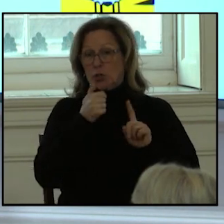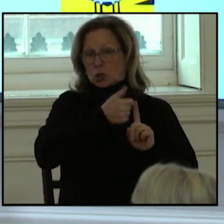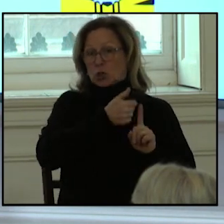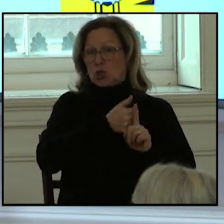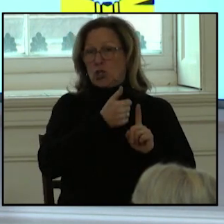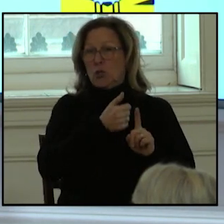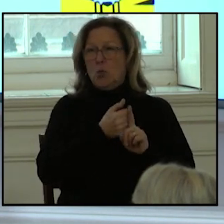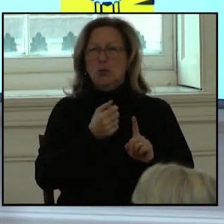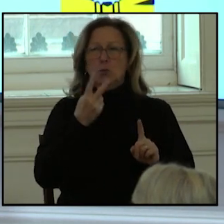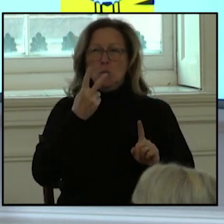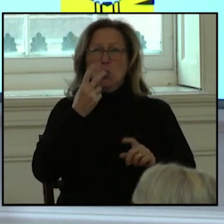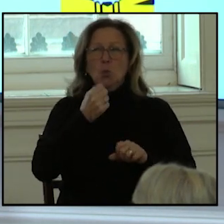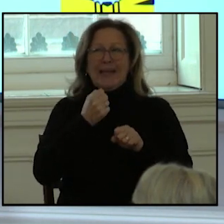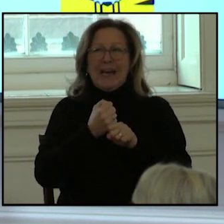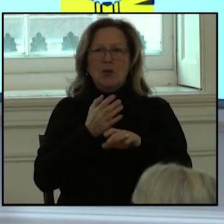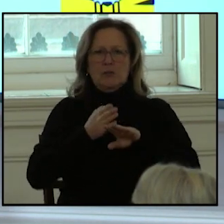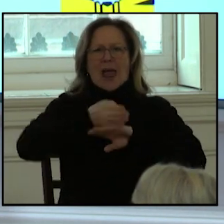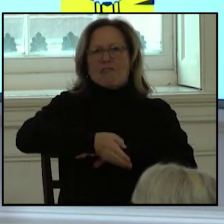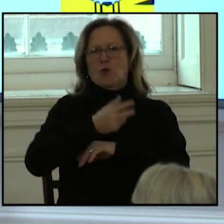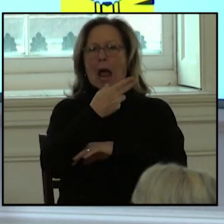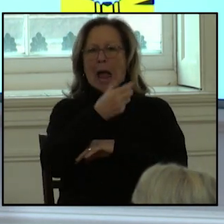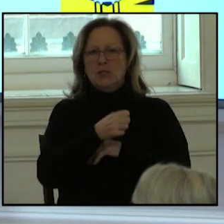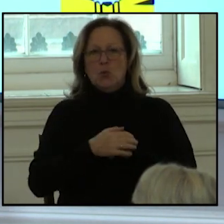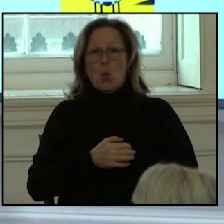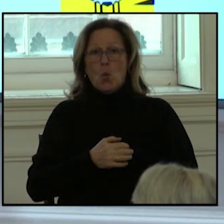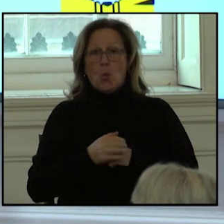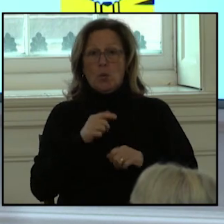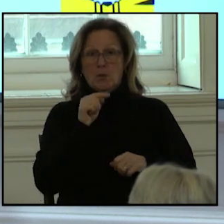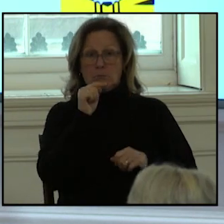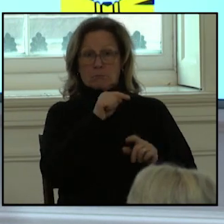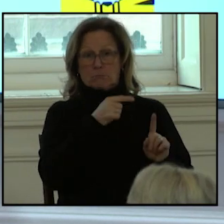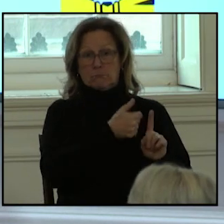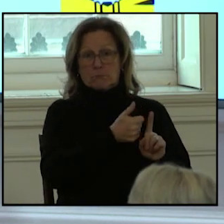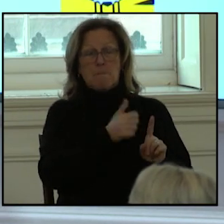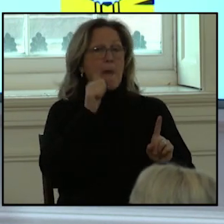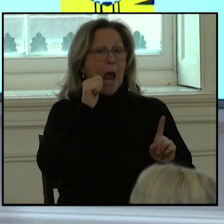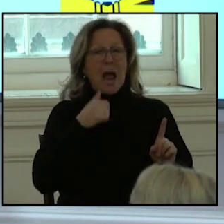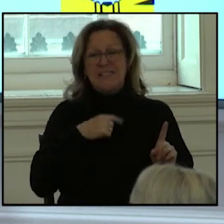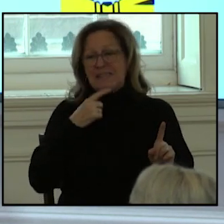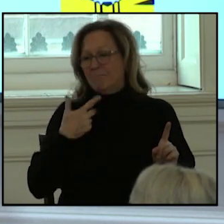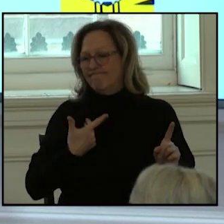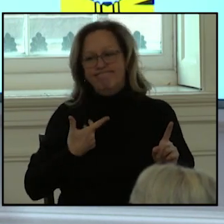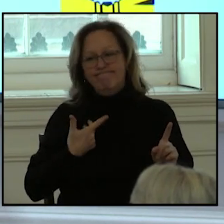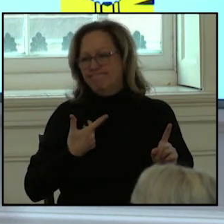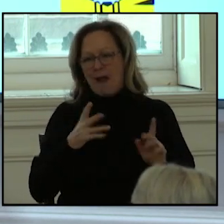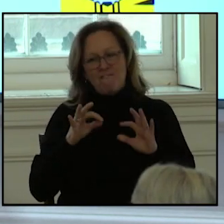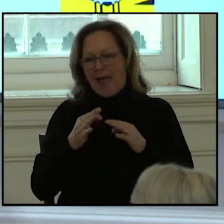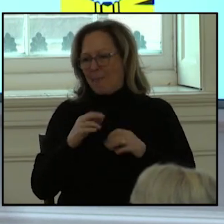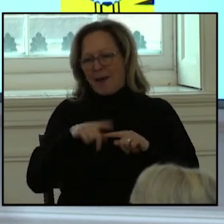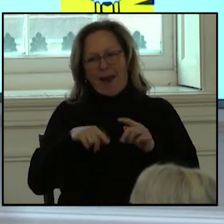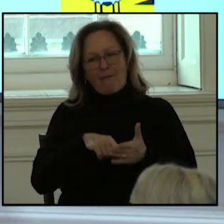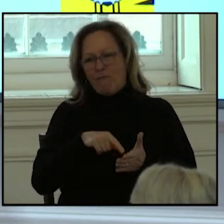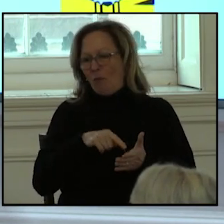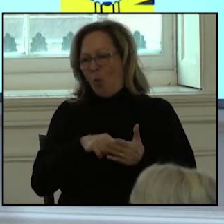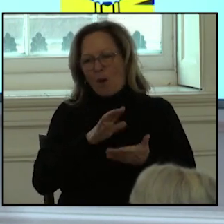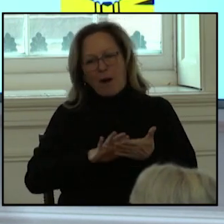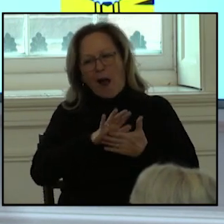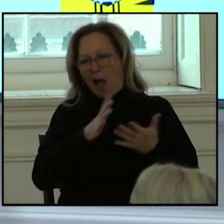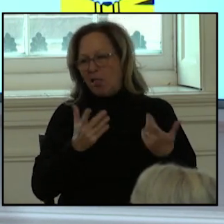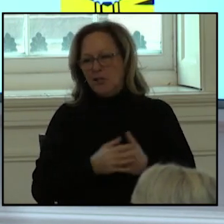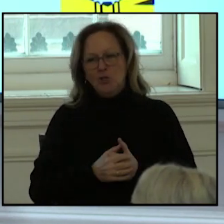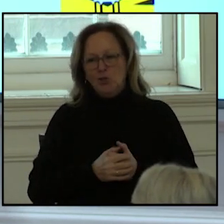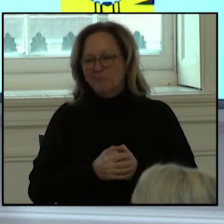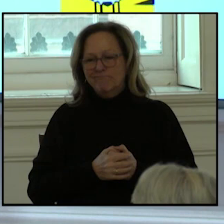school. And she said, "Well, my family can't afford to send me to college.